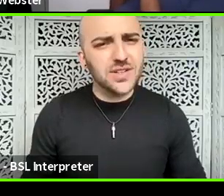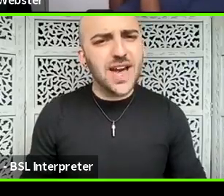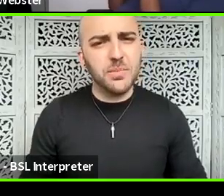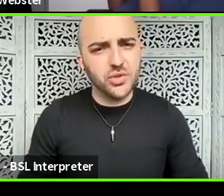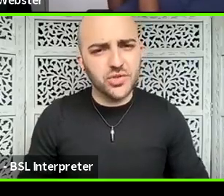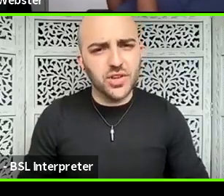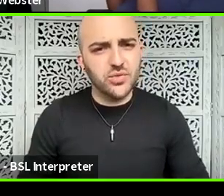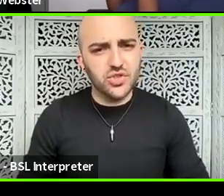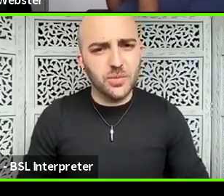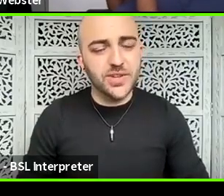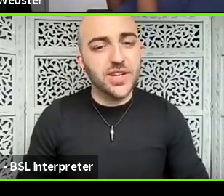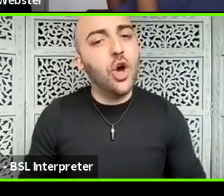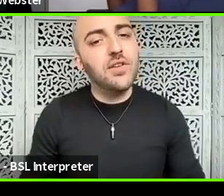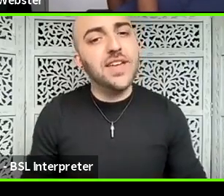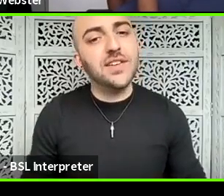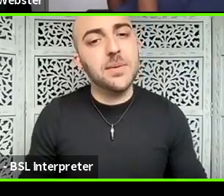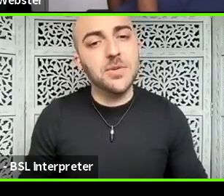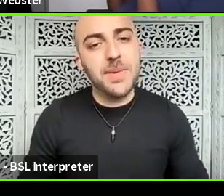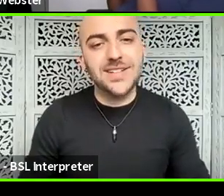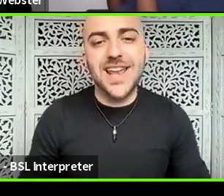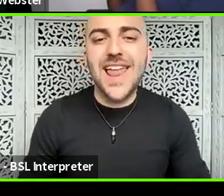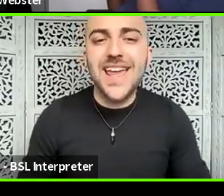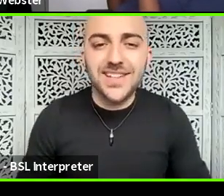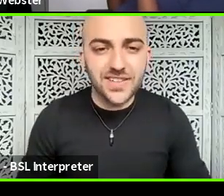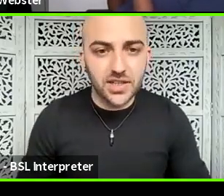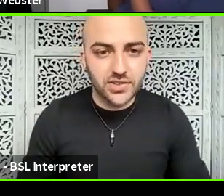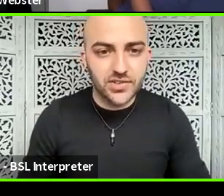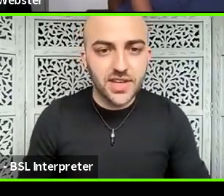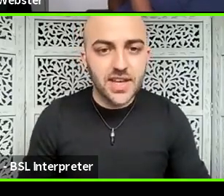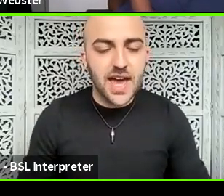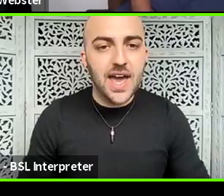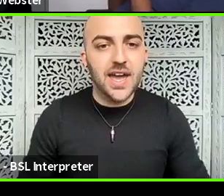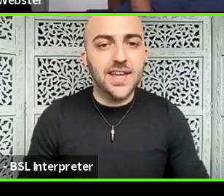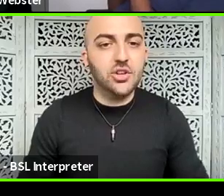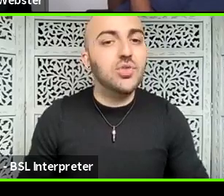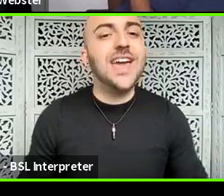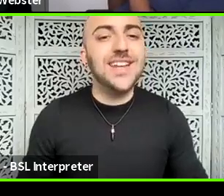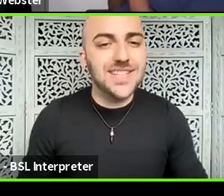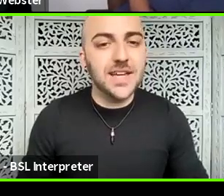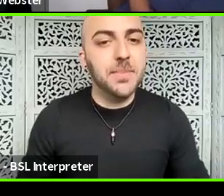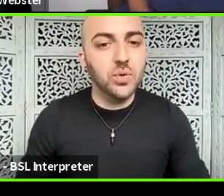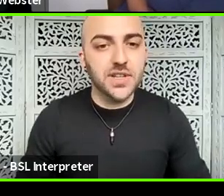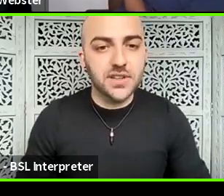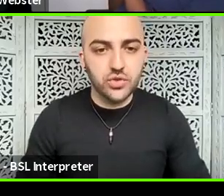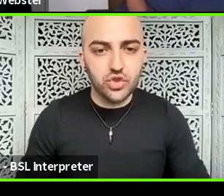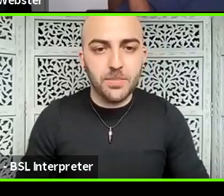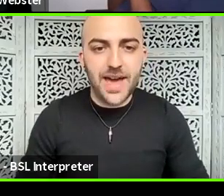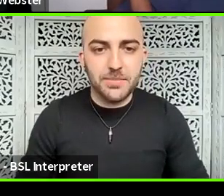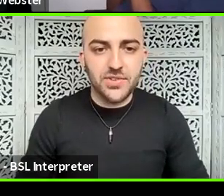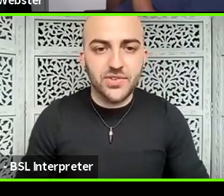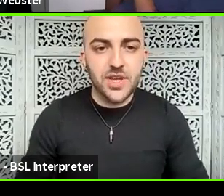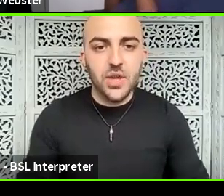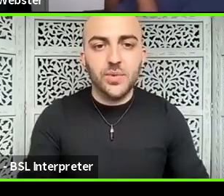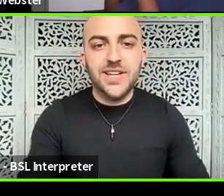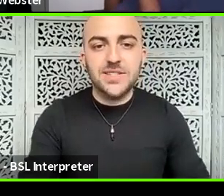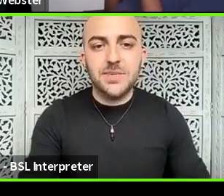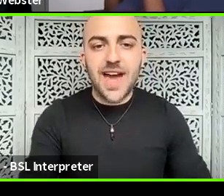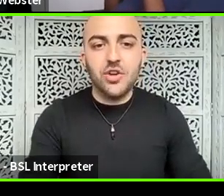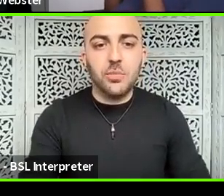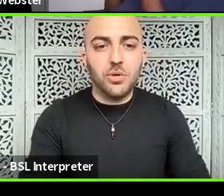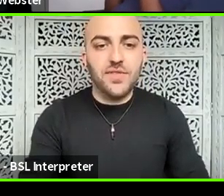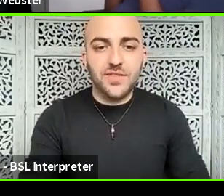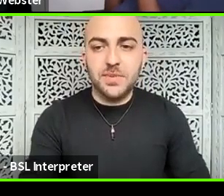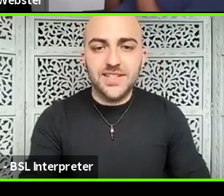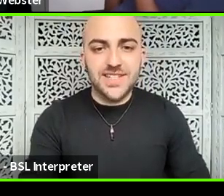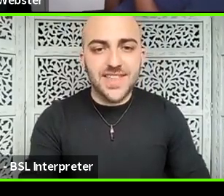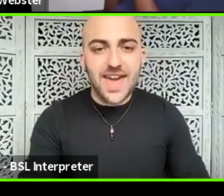shouldn't be locked out because of those jobs. And a lot of it comes back to laziness in creating and building those job ads. We need to